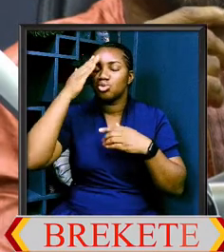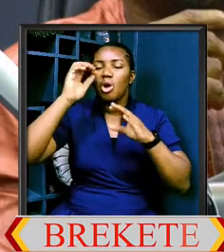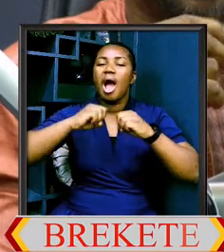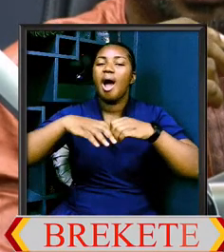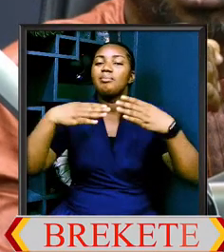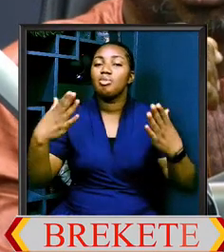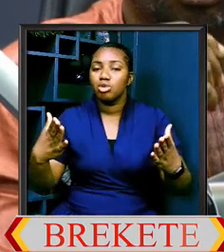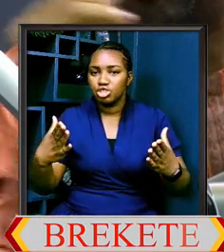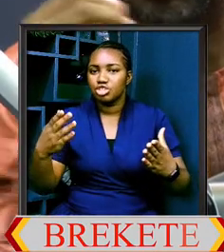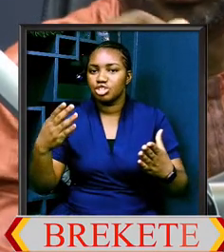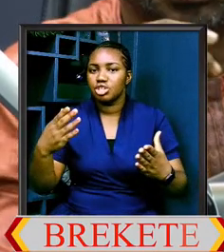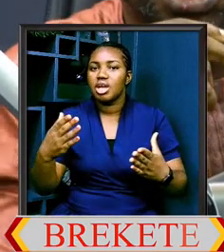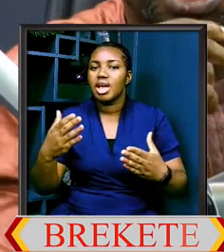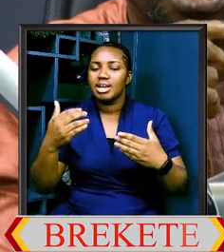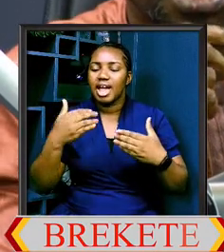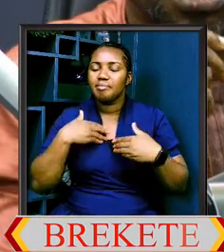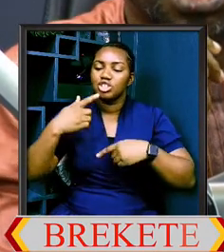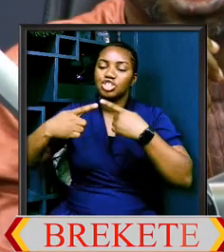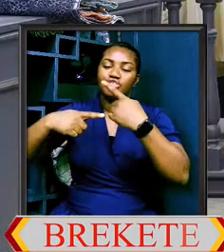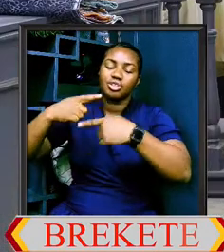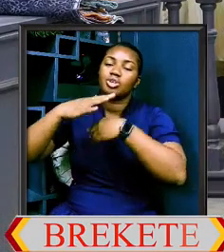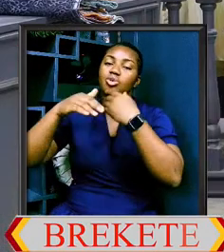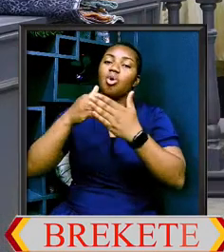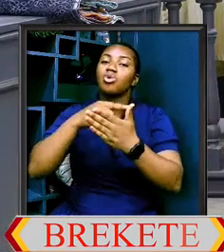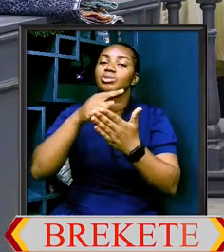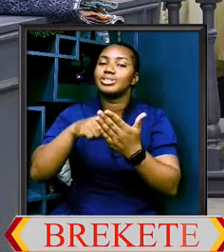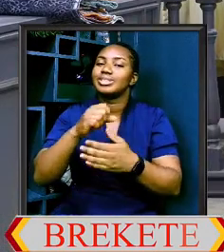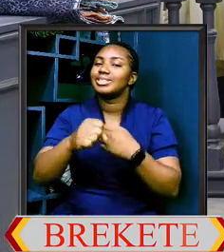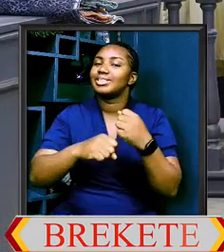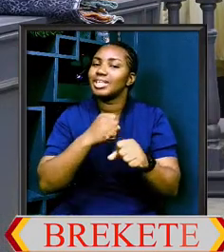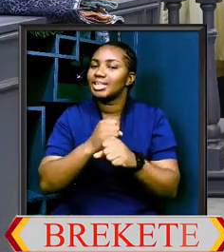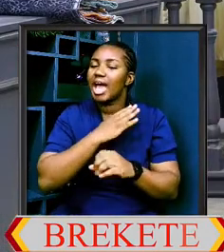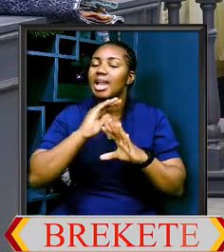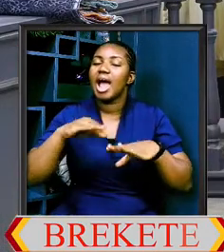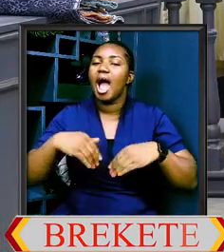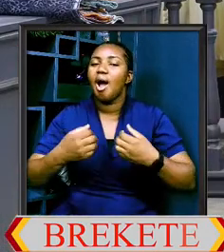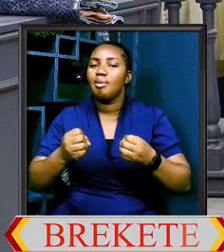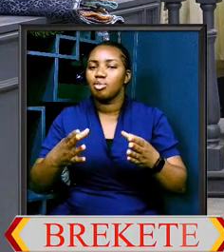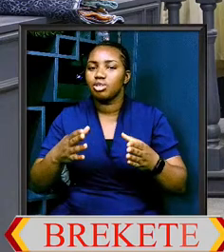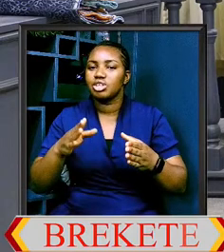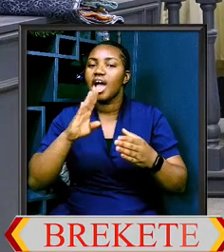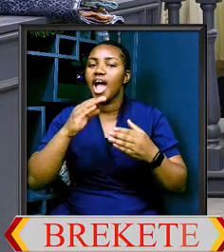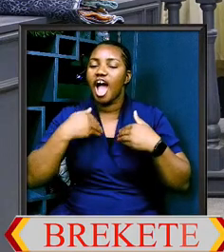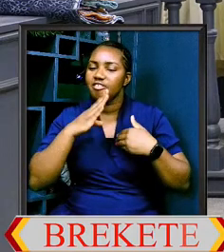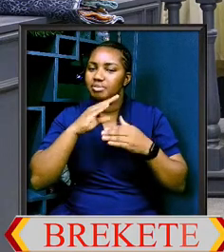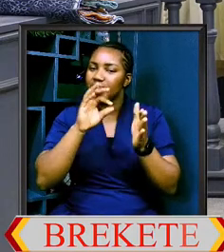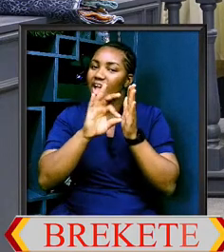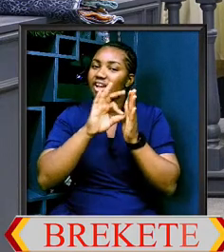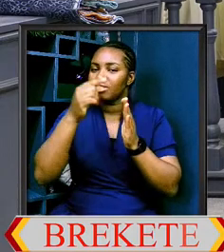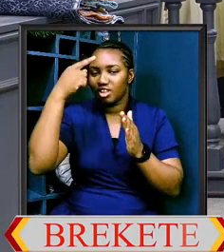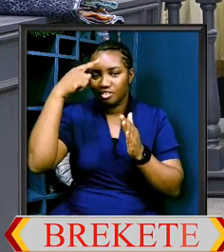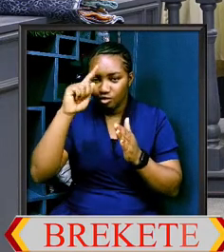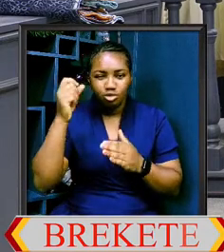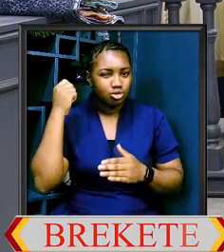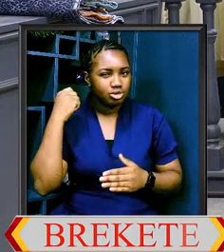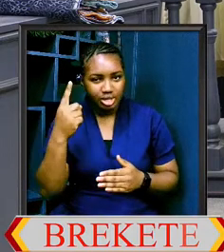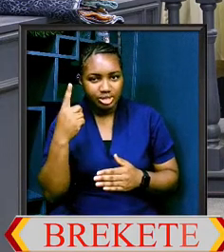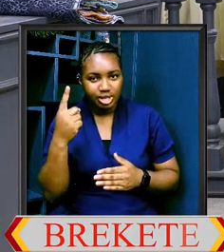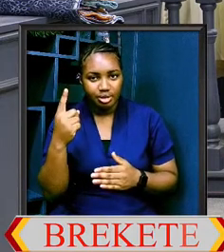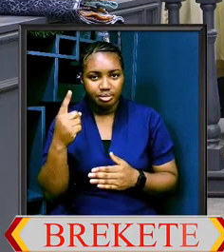that has been generated all these years. Yes, sir. And how much has been accounted for. Yes, sir. You hear? Yes,